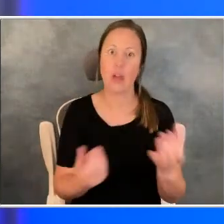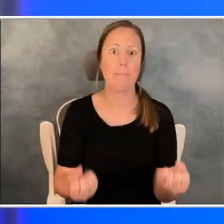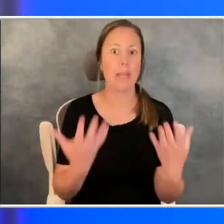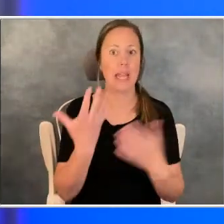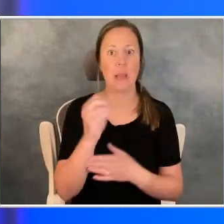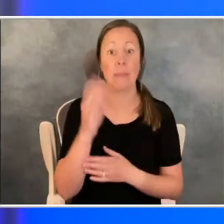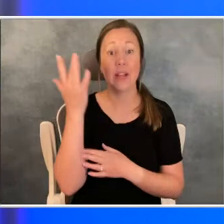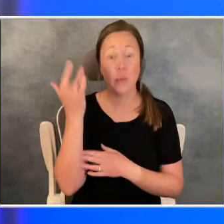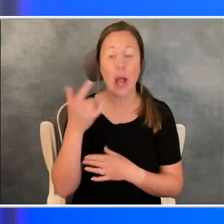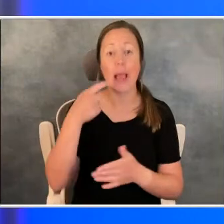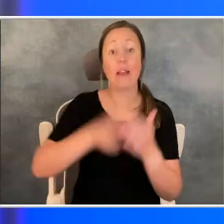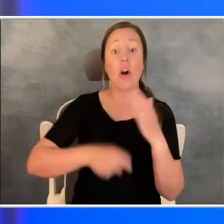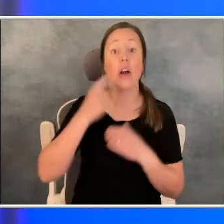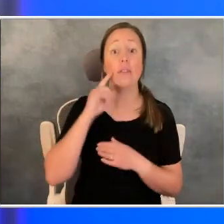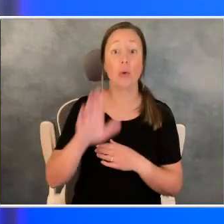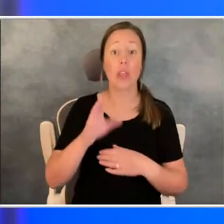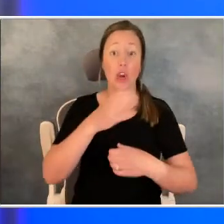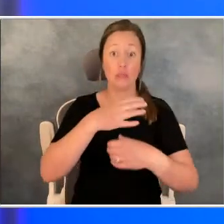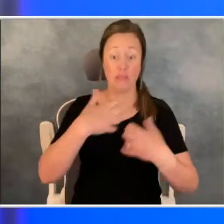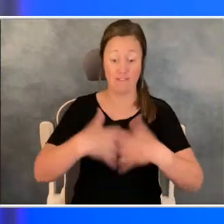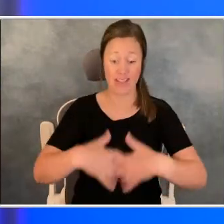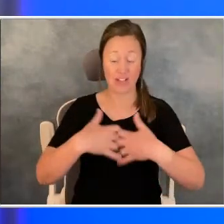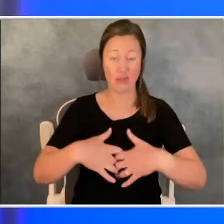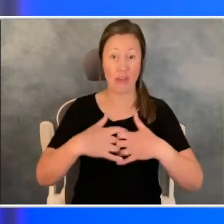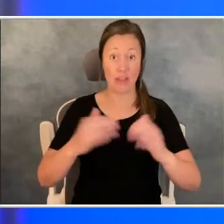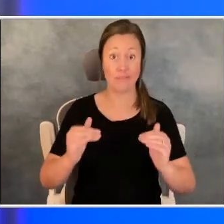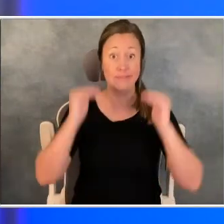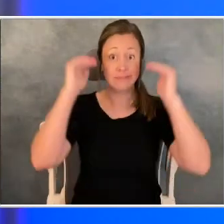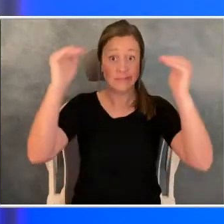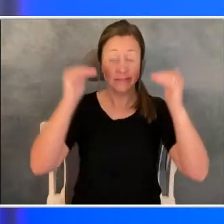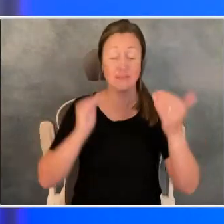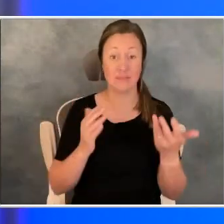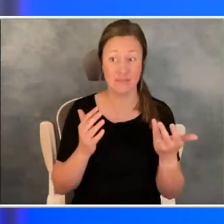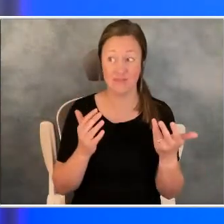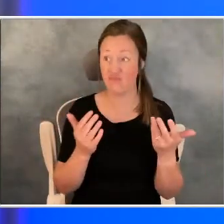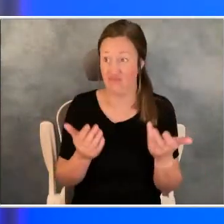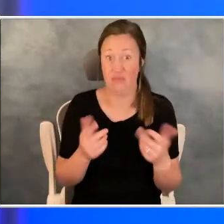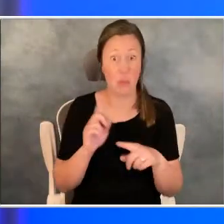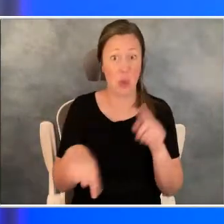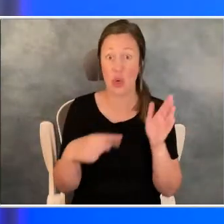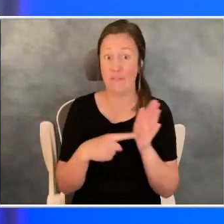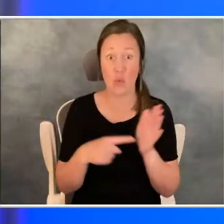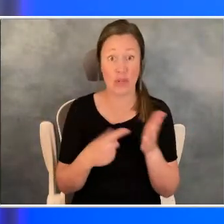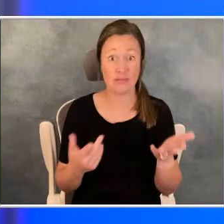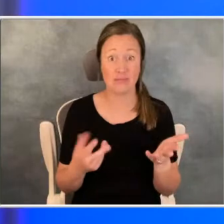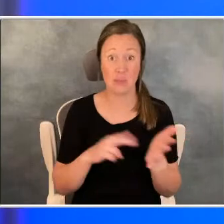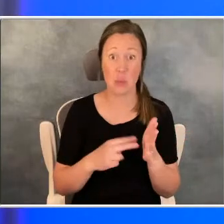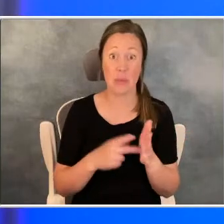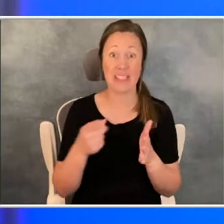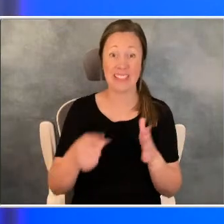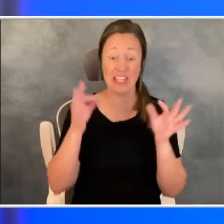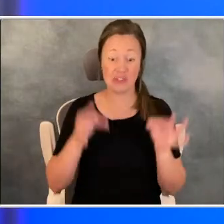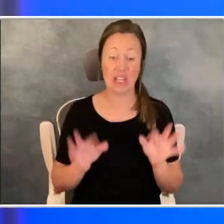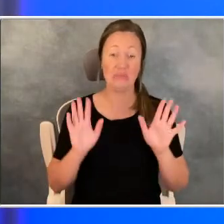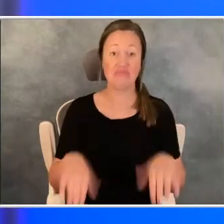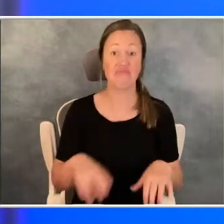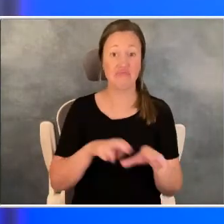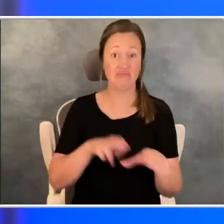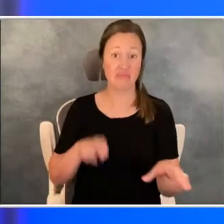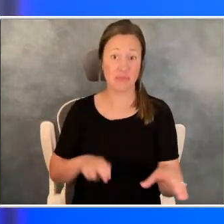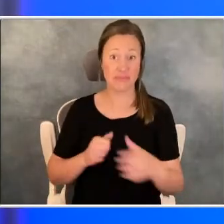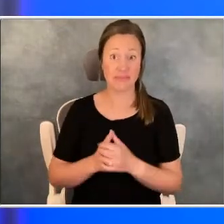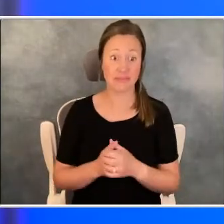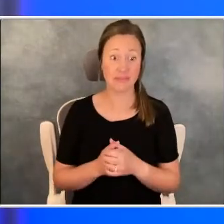their plant after 15 or 20 years was so high that they couldn't afford to do it, and so they just pull out of the market. So the